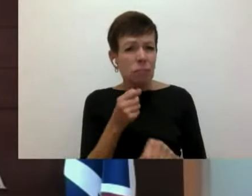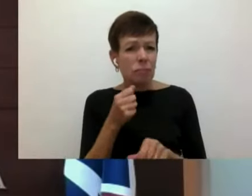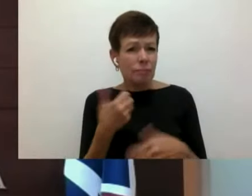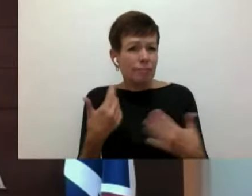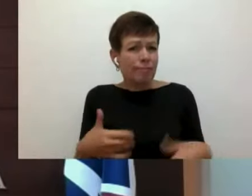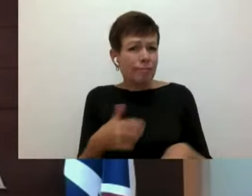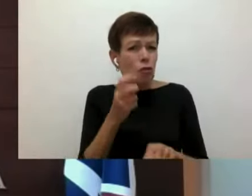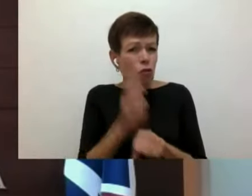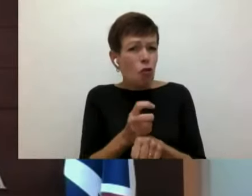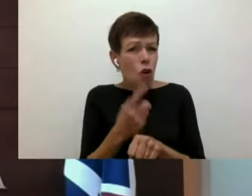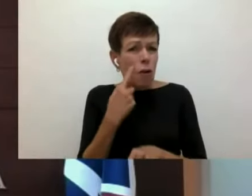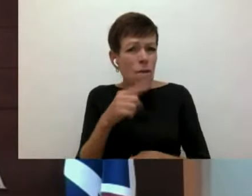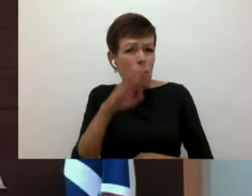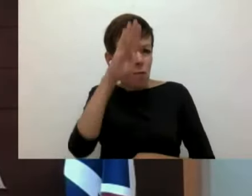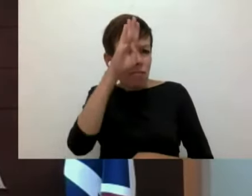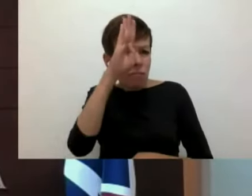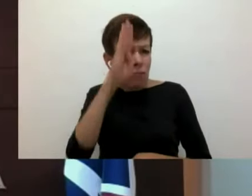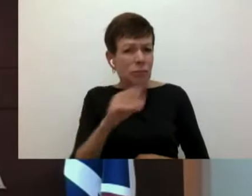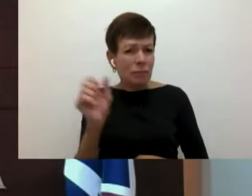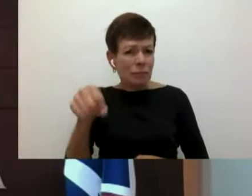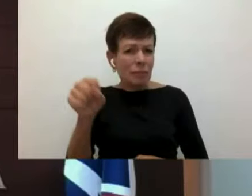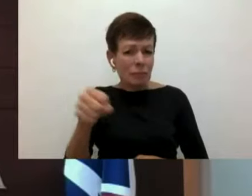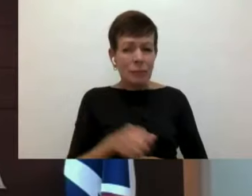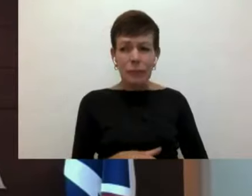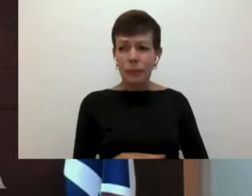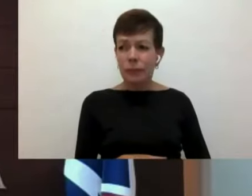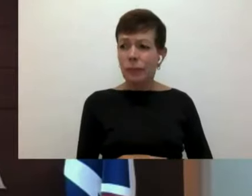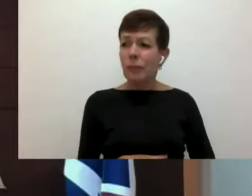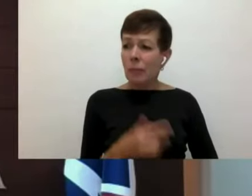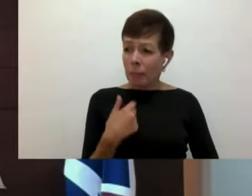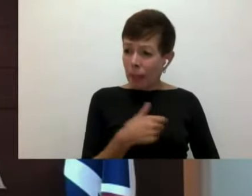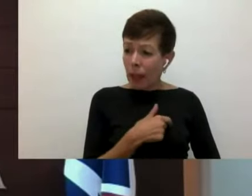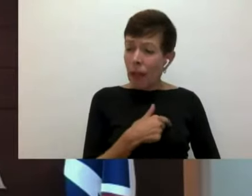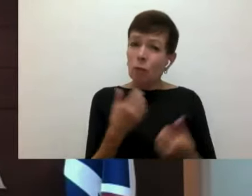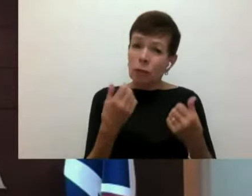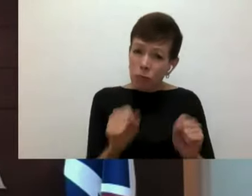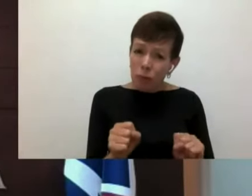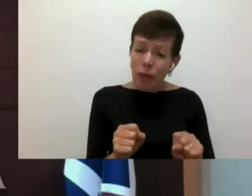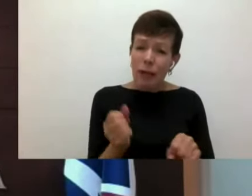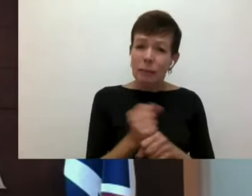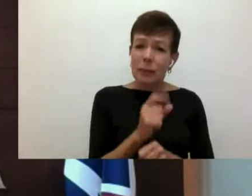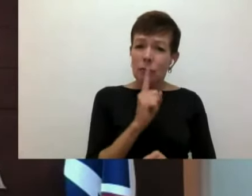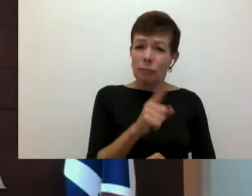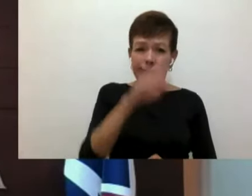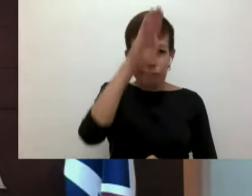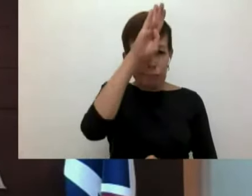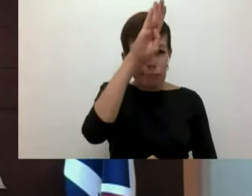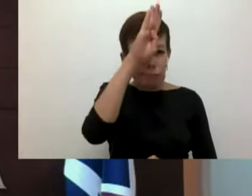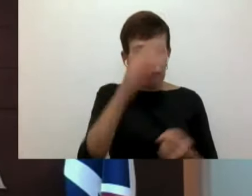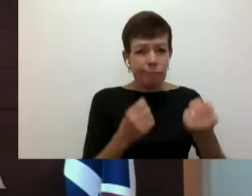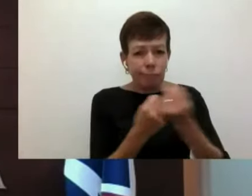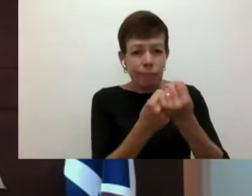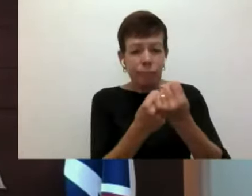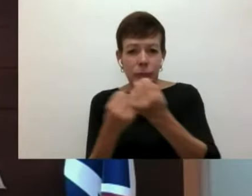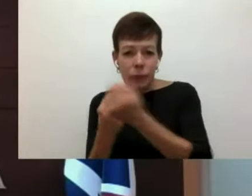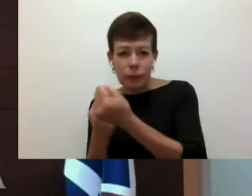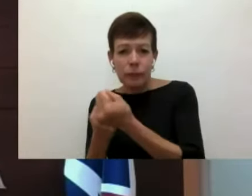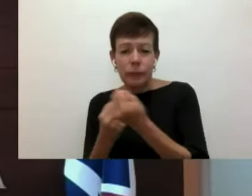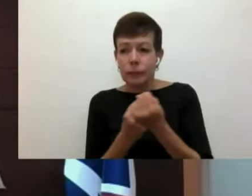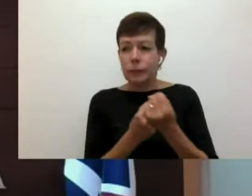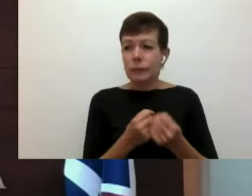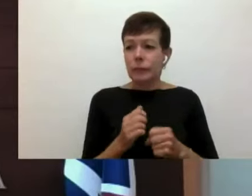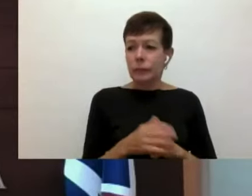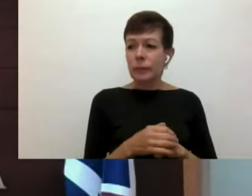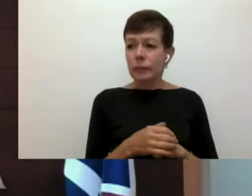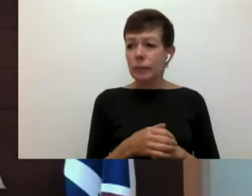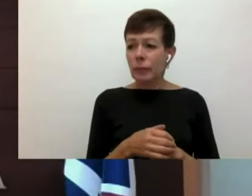work with our own organization around, you know, making sure they have the supports that they need, obviously from this standpoint, but also just